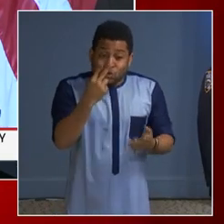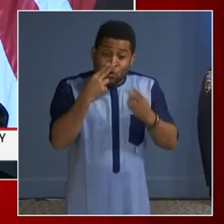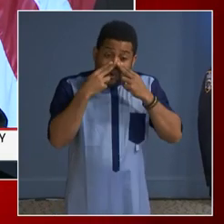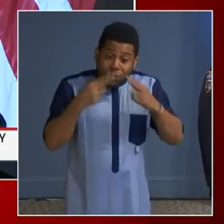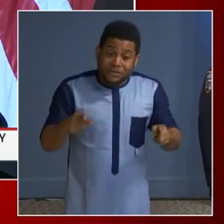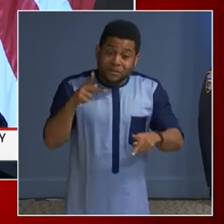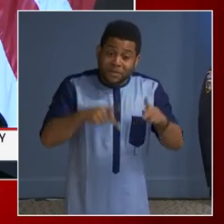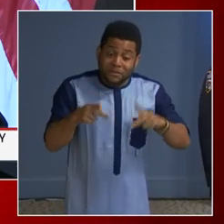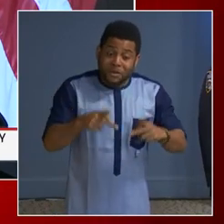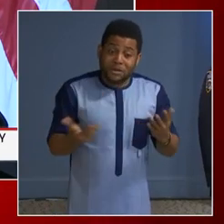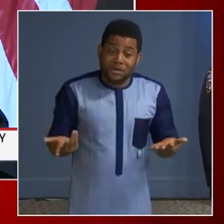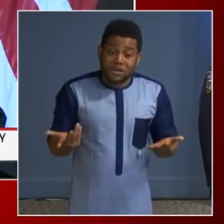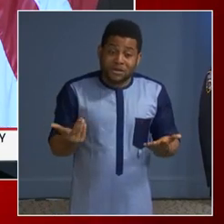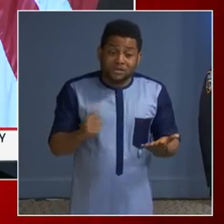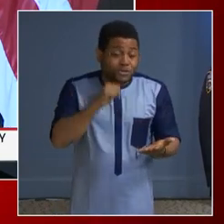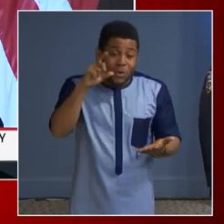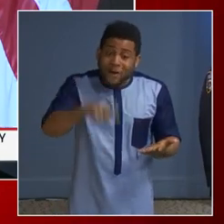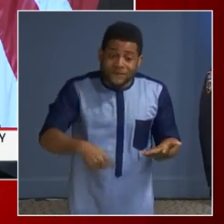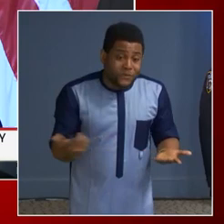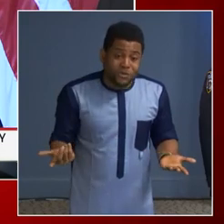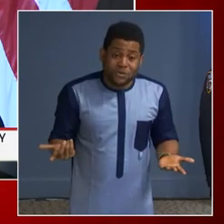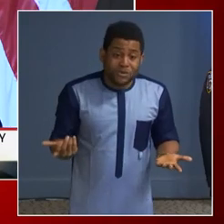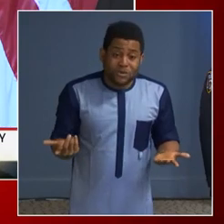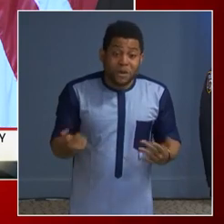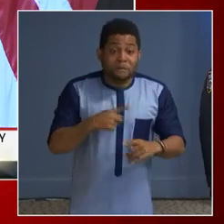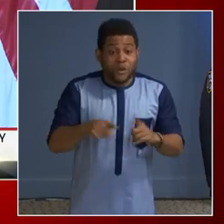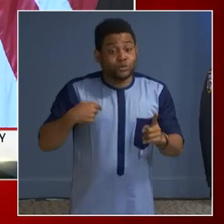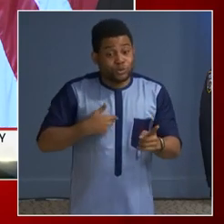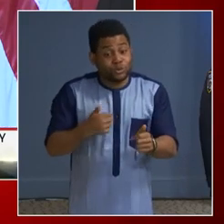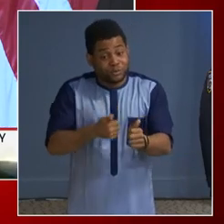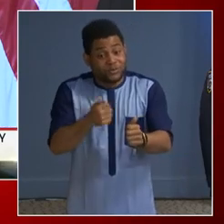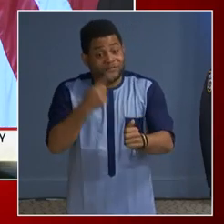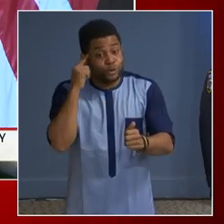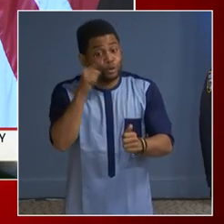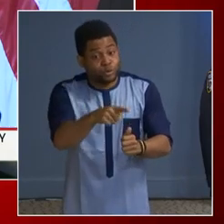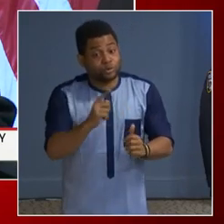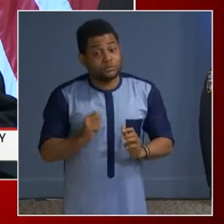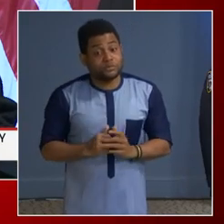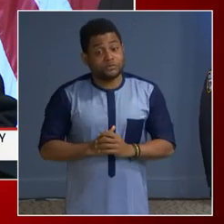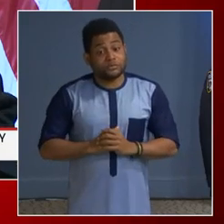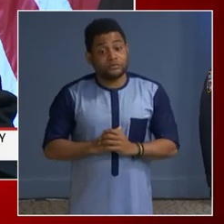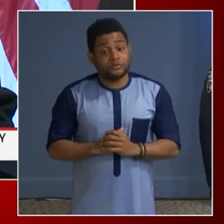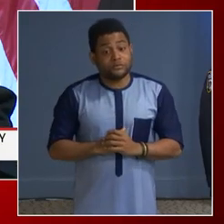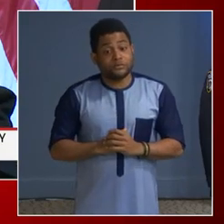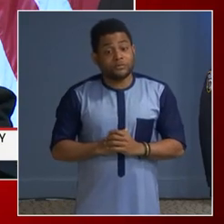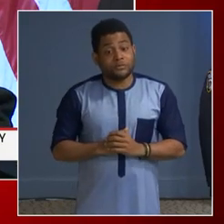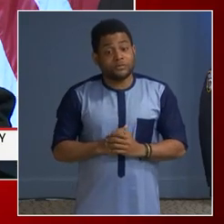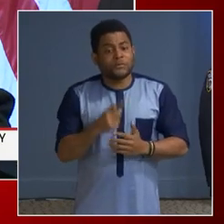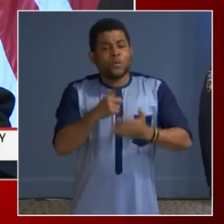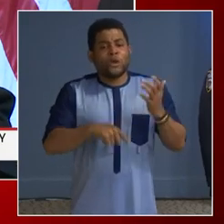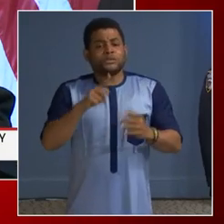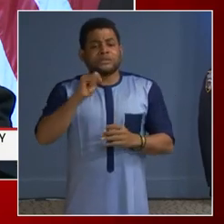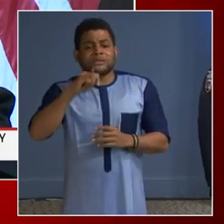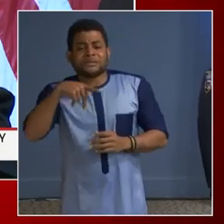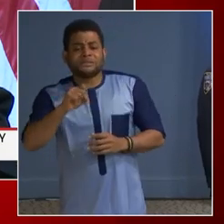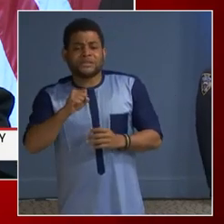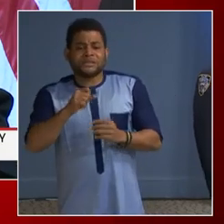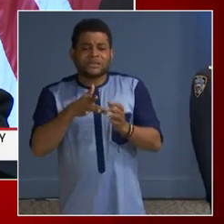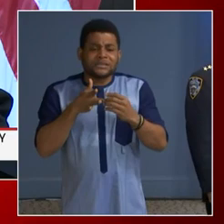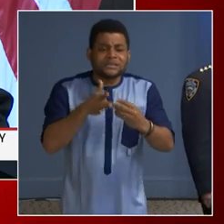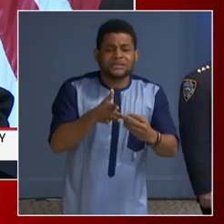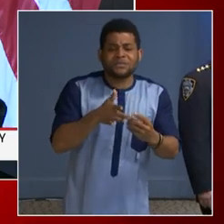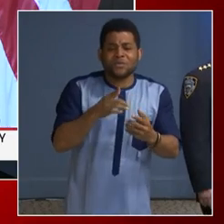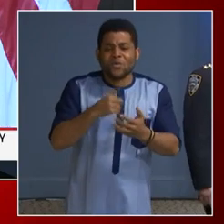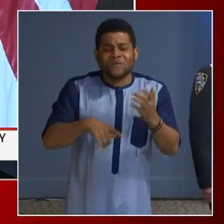that did not have to be, but we're coming for them. And Chief, what tips and leads have you received thus far? I know we're preliminarily